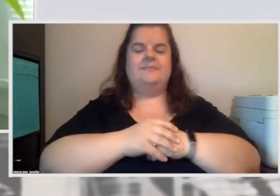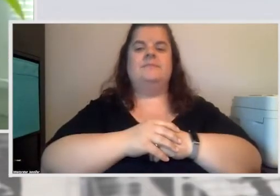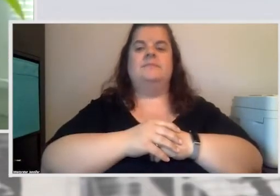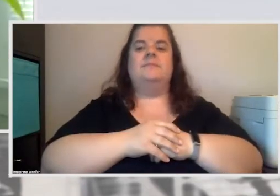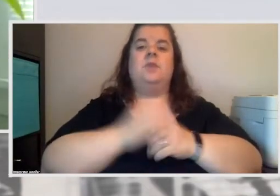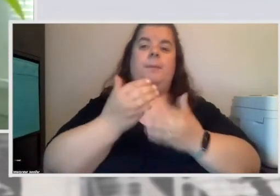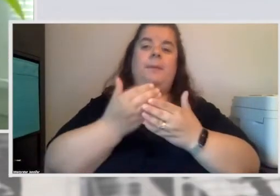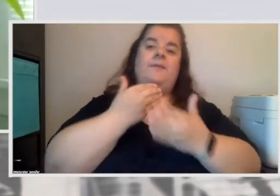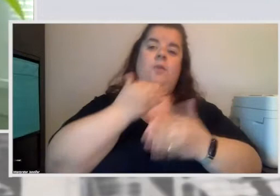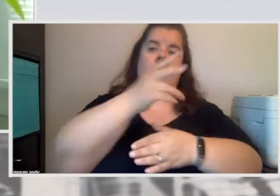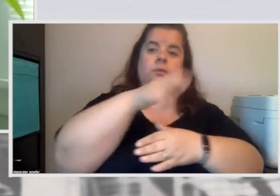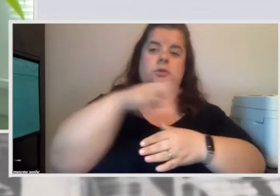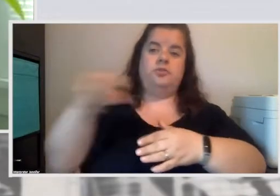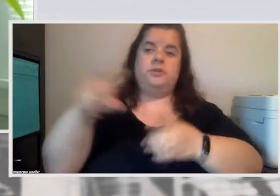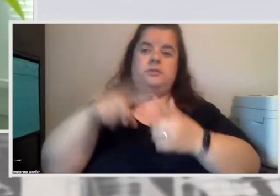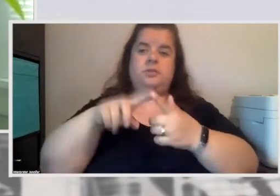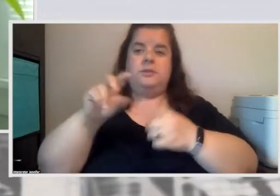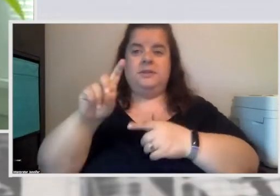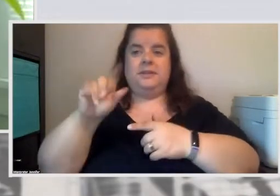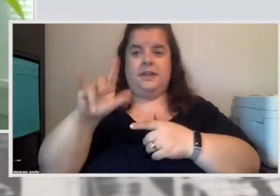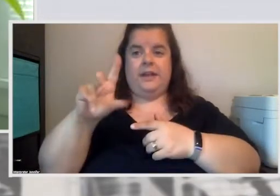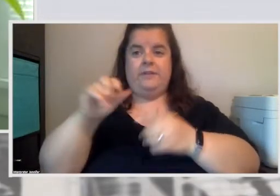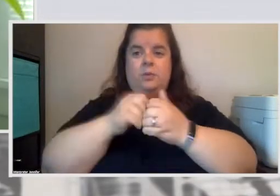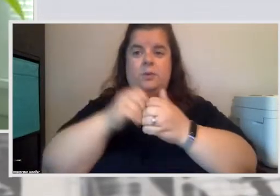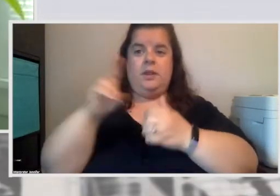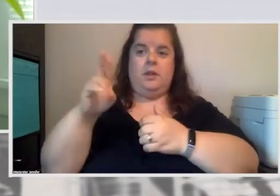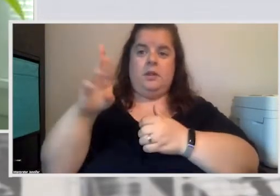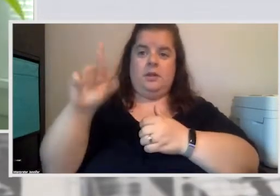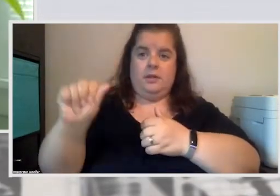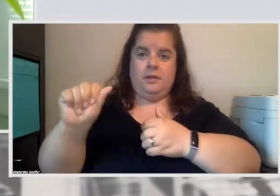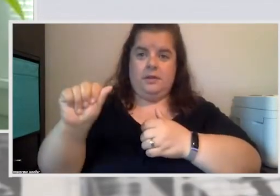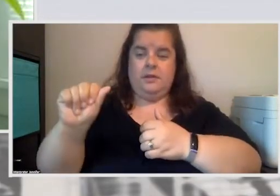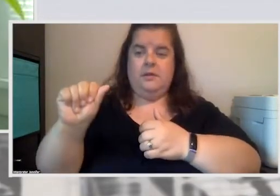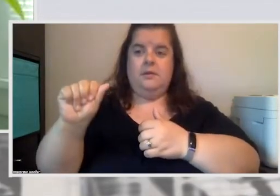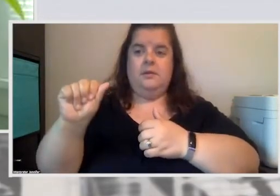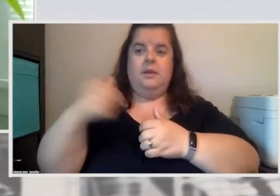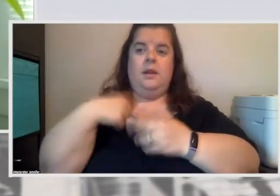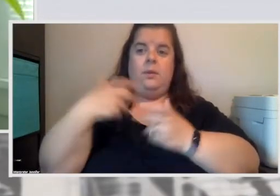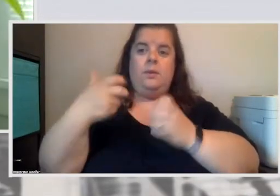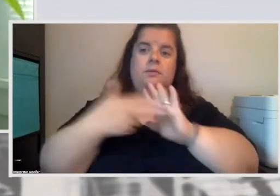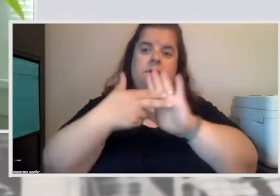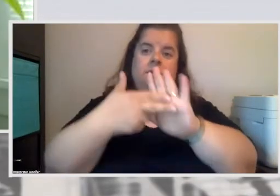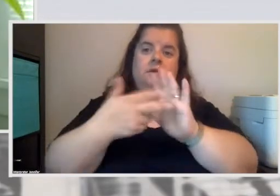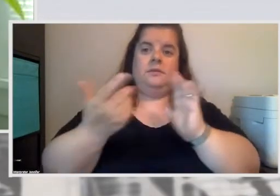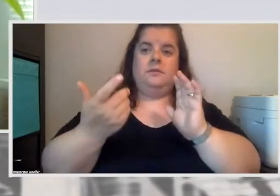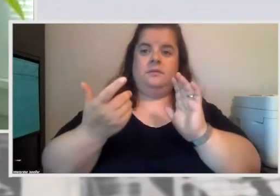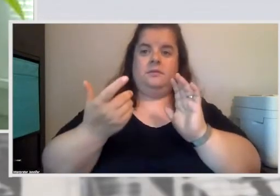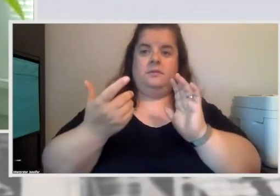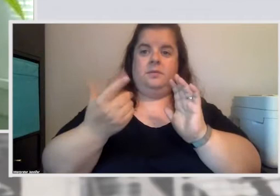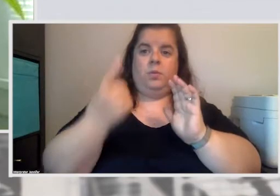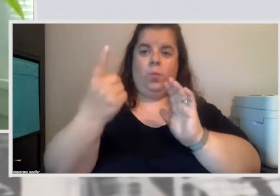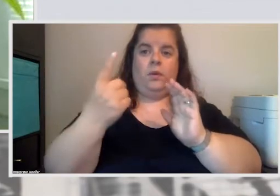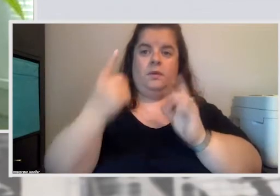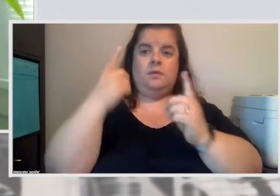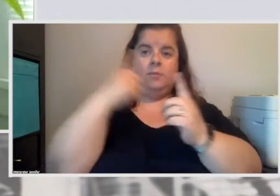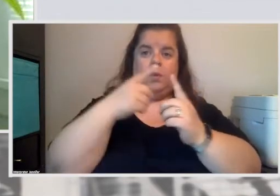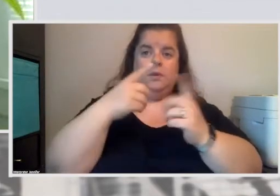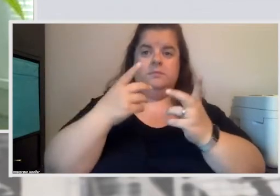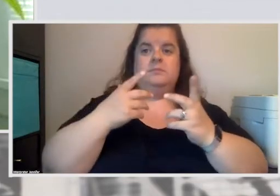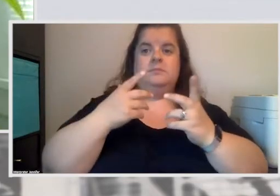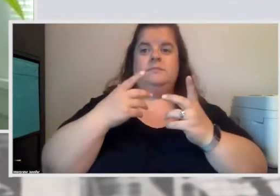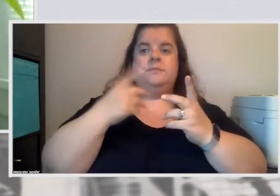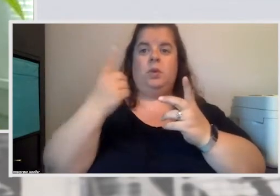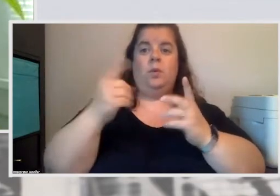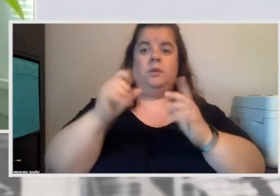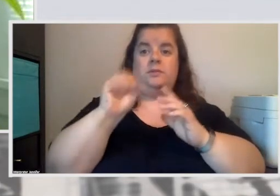pass to David Geiger with the Urban Redevelopment Authority, I do want to highlight, to Andrew's point, one of the scoring categories for our